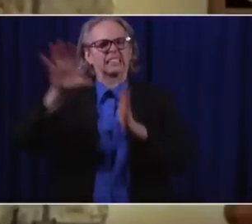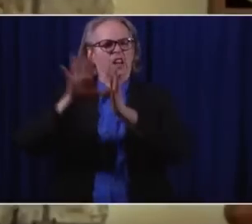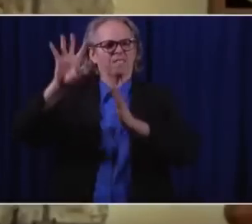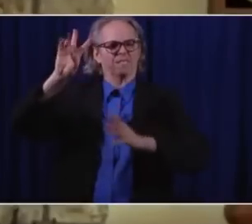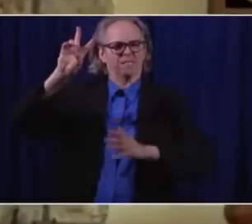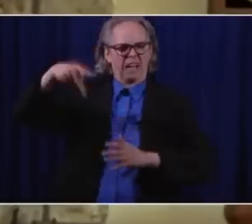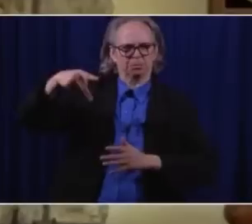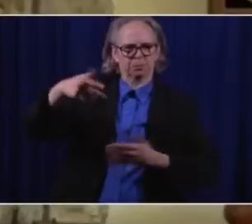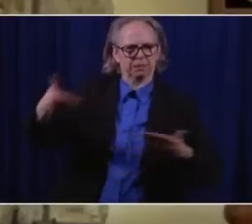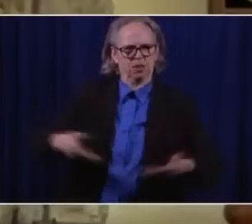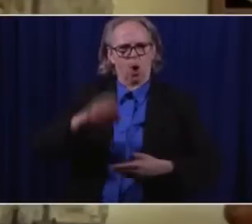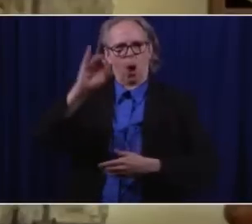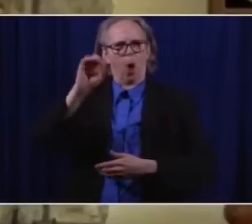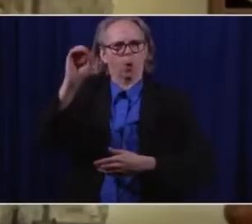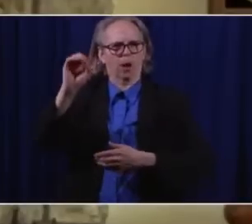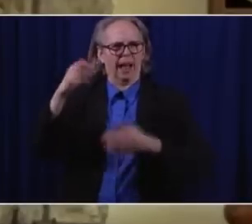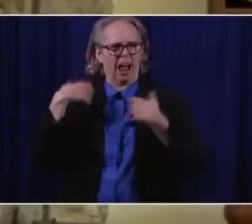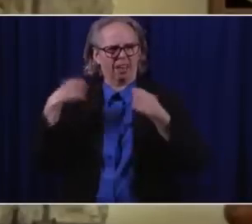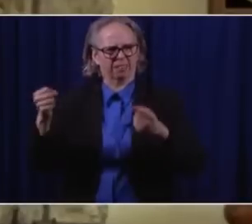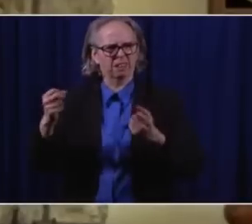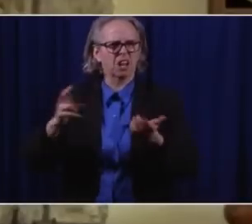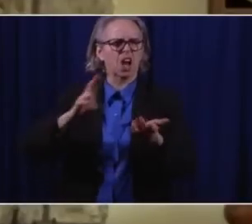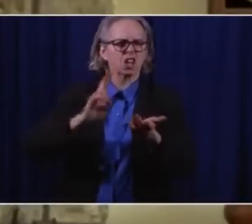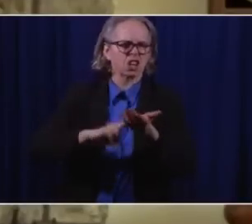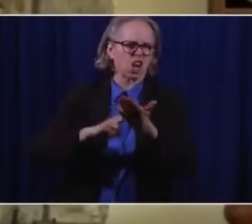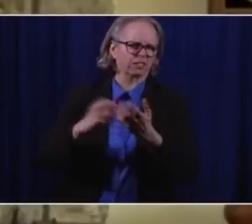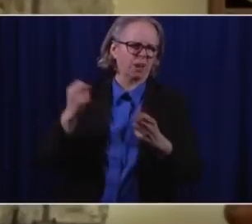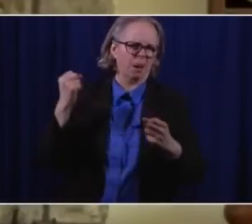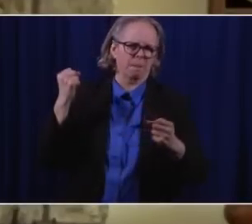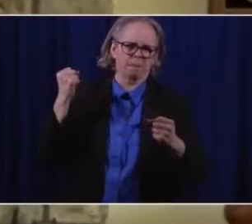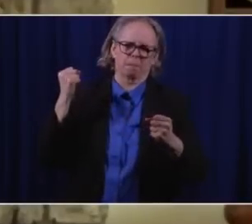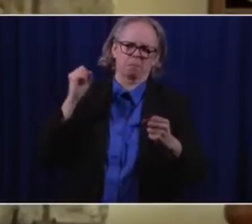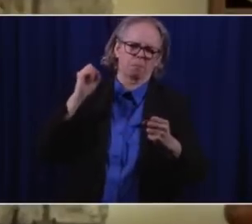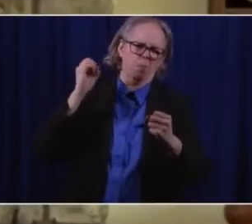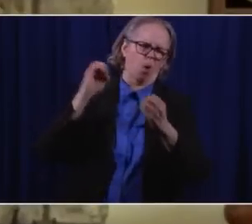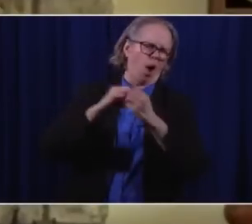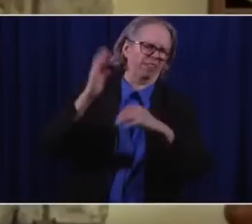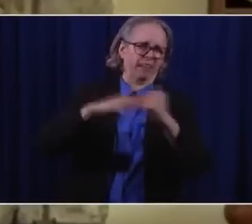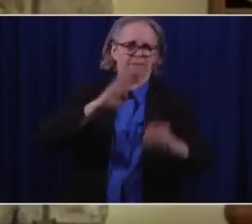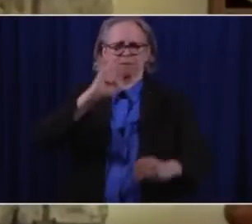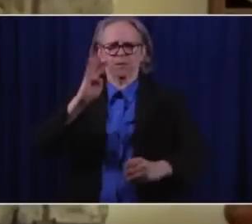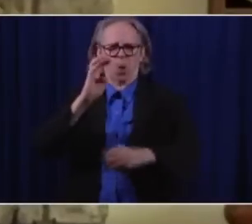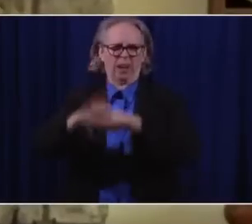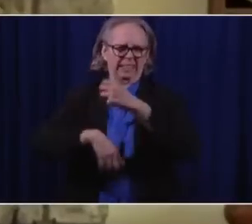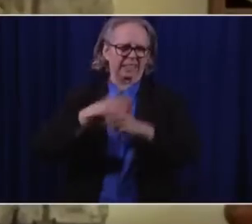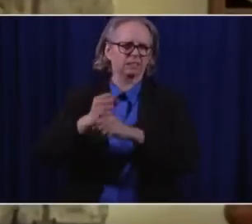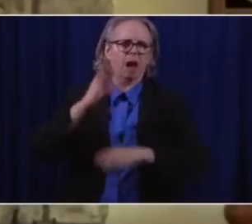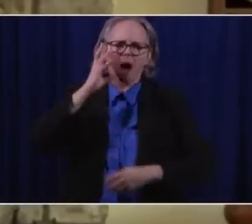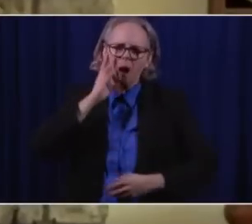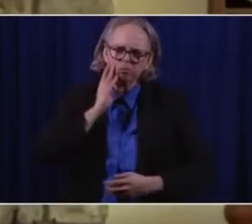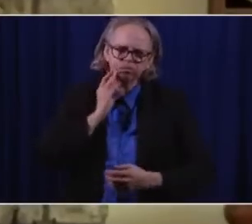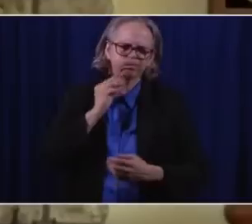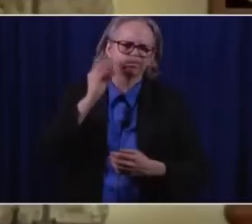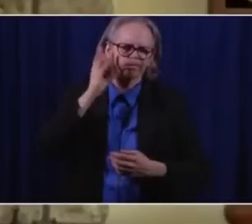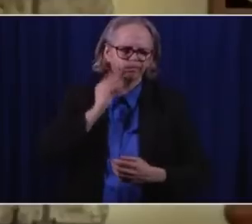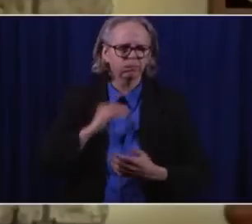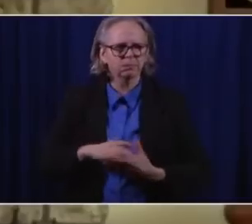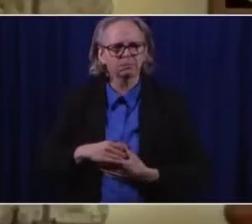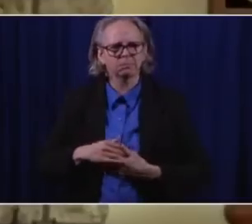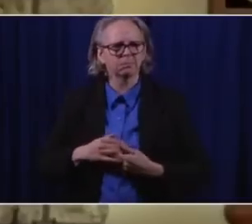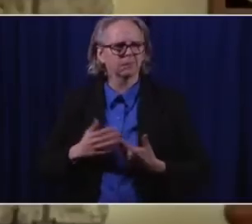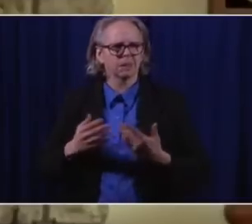regional operations for the system for a time, so she knows how things work in small communities within the hospital's coverage area and